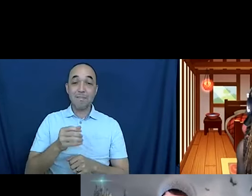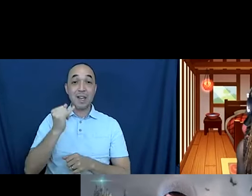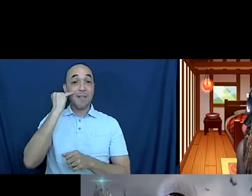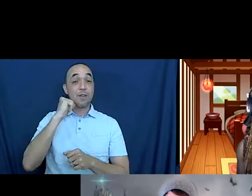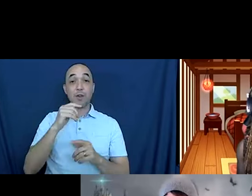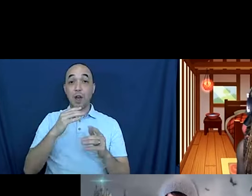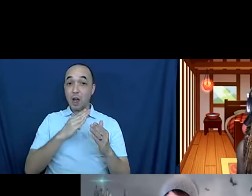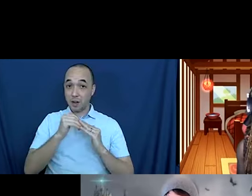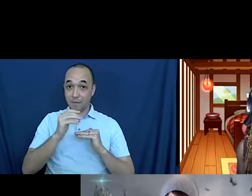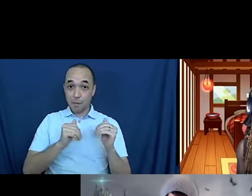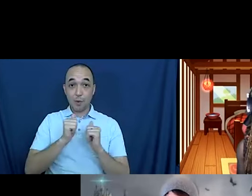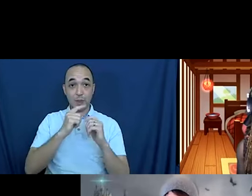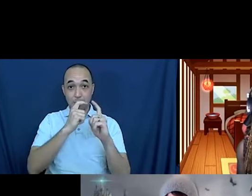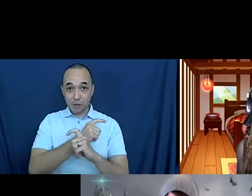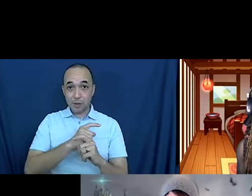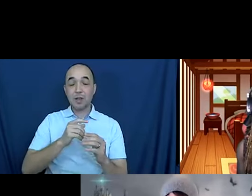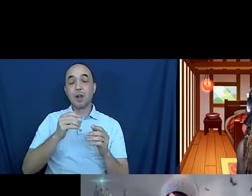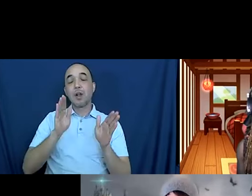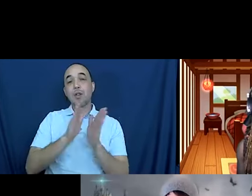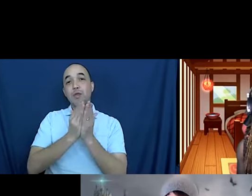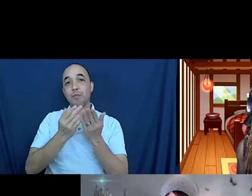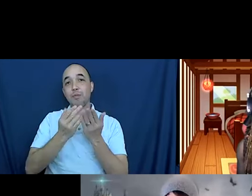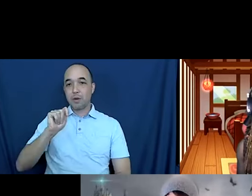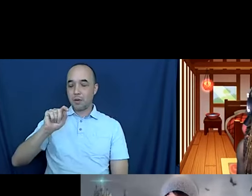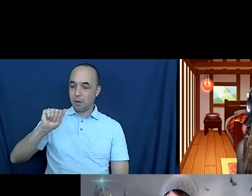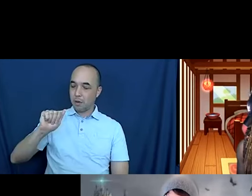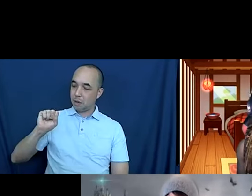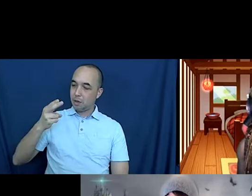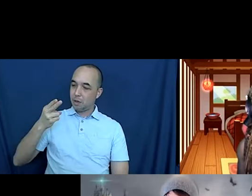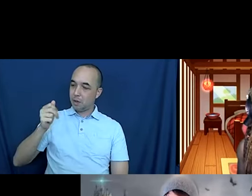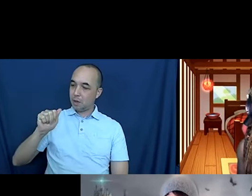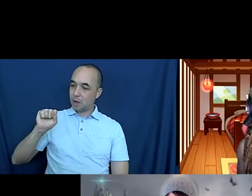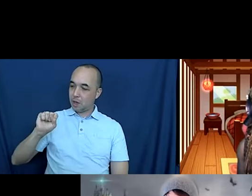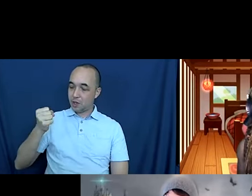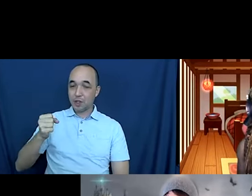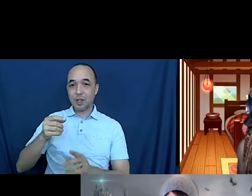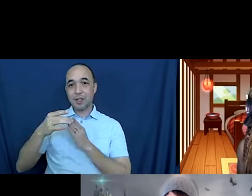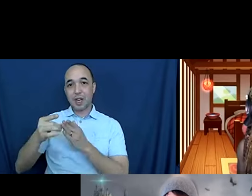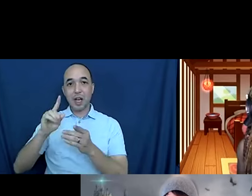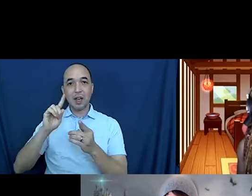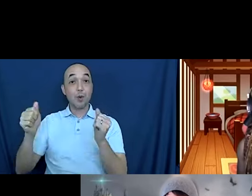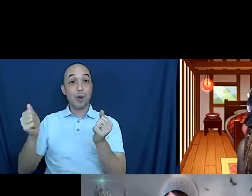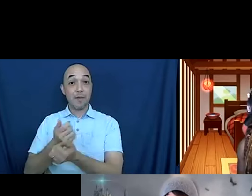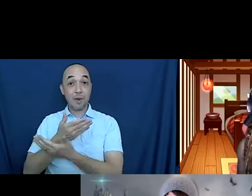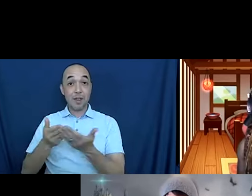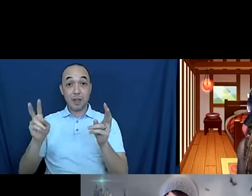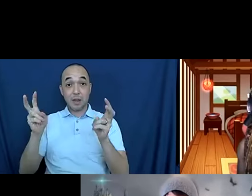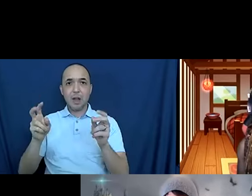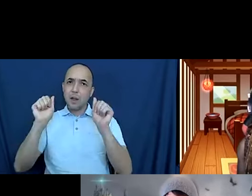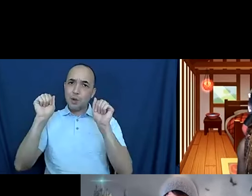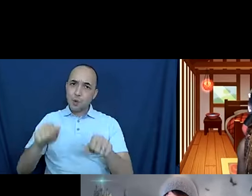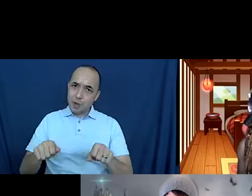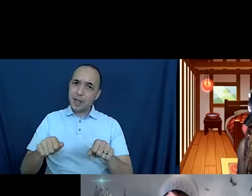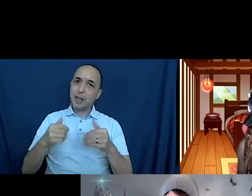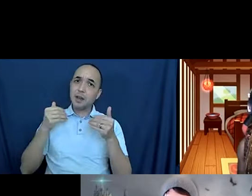out this year or last year has a whole section on puzzles, but also you don't have to put puzzles in right away until you